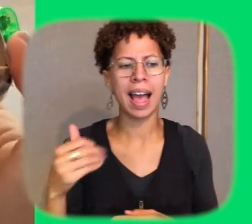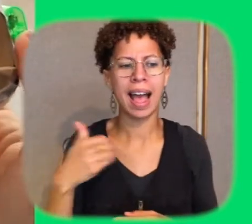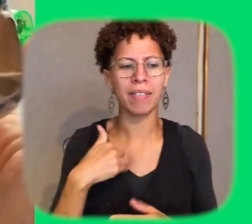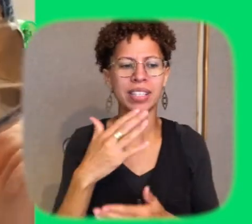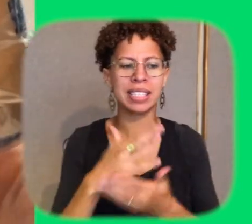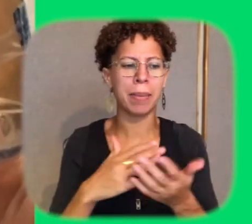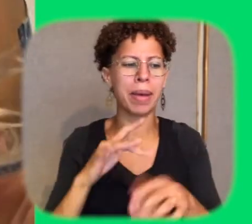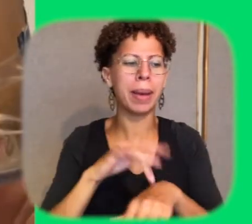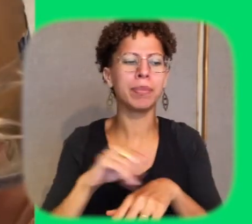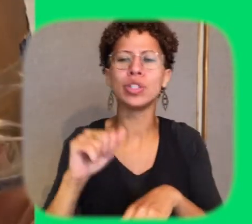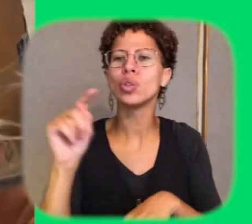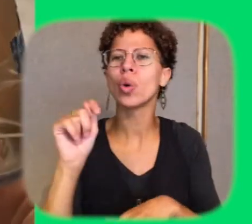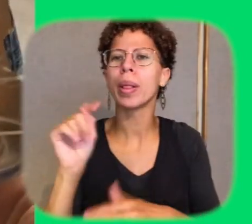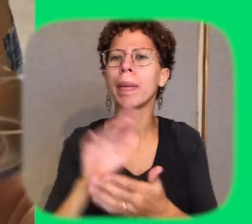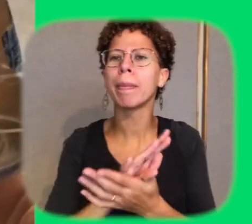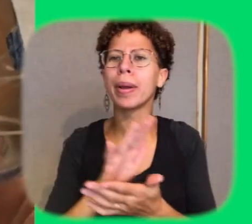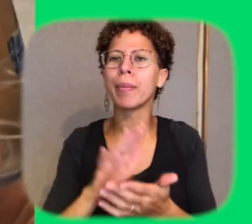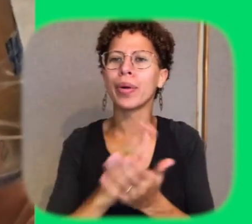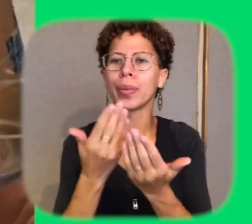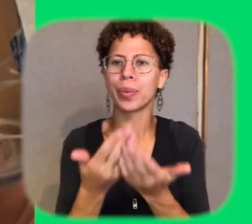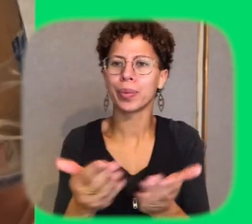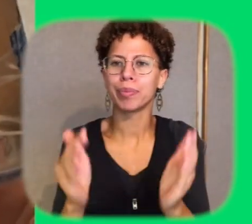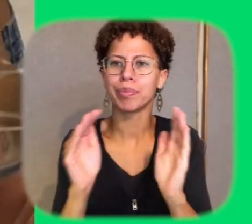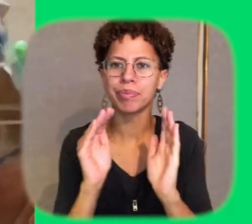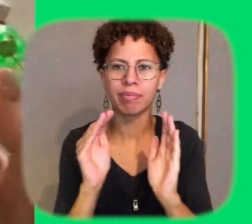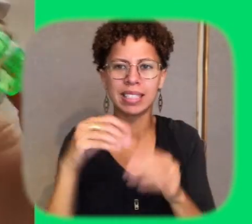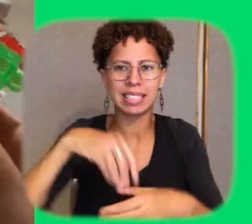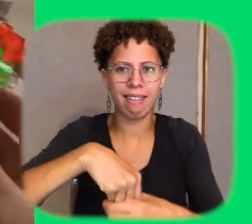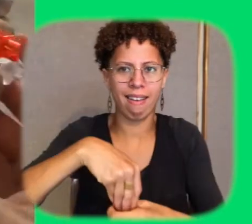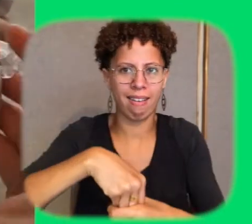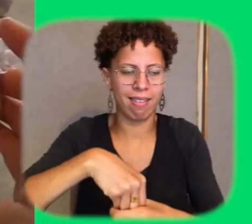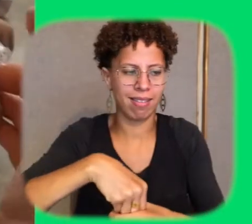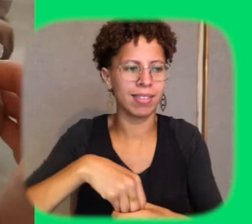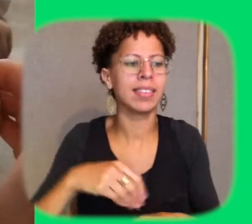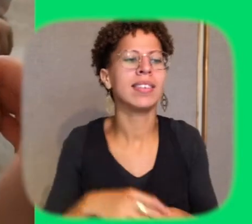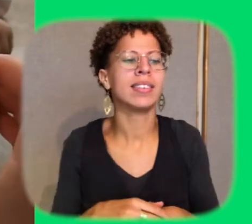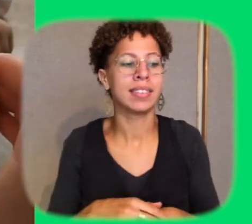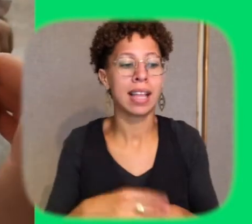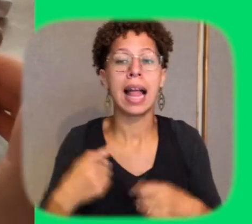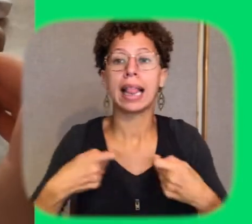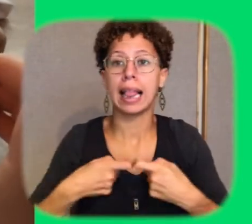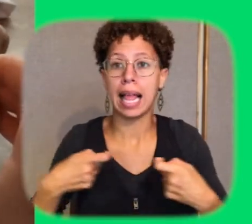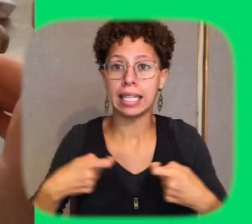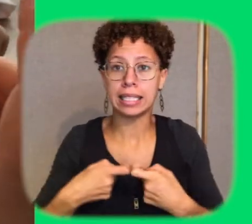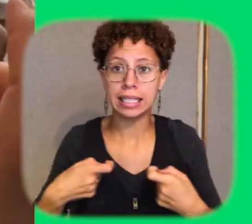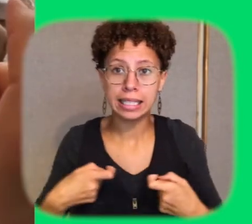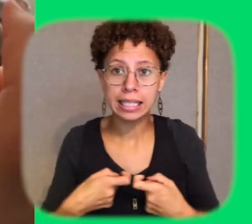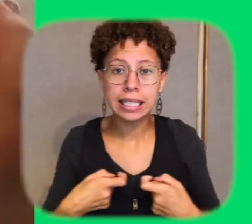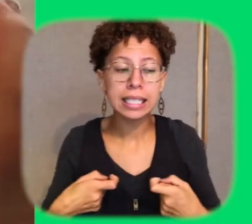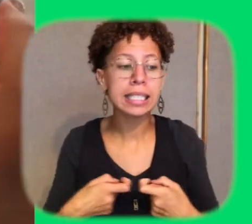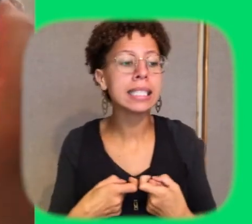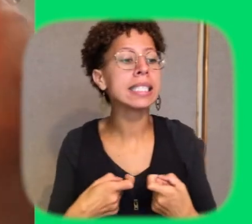empty toilet paper roll. You've got elastics. Yeah. You've got some laser lights.